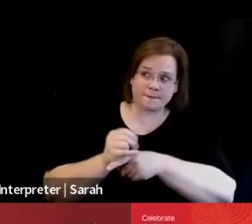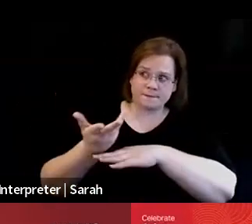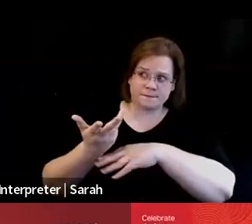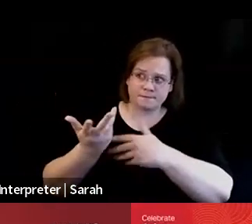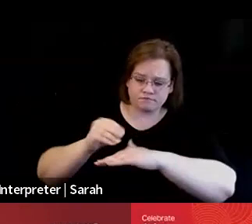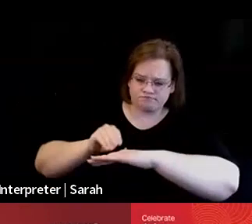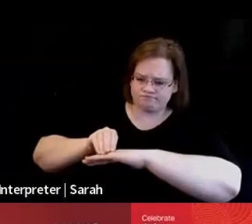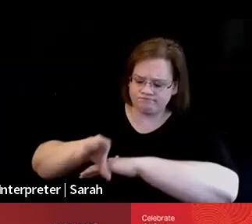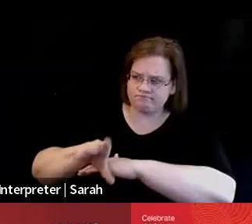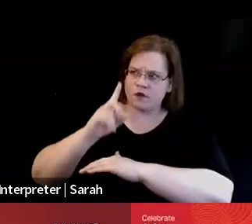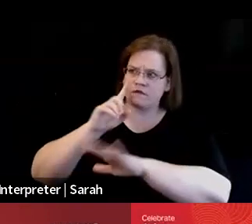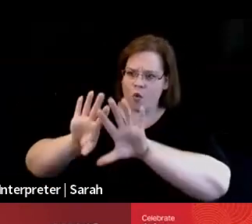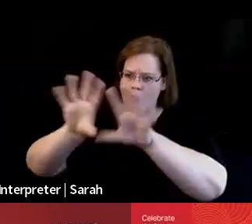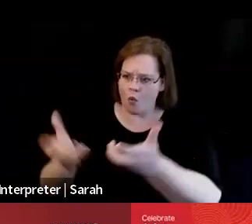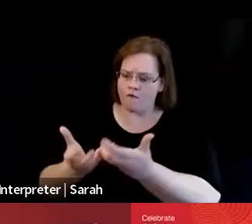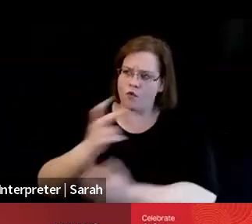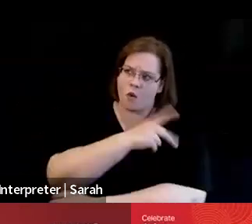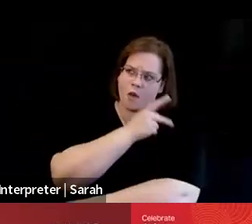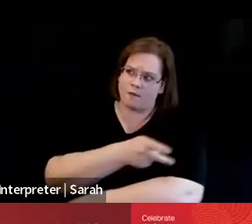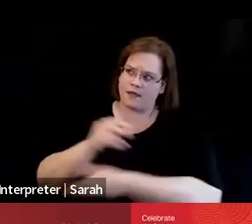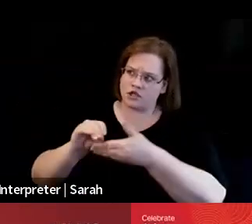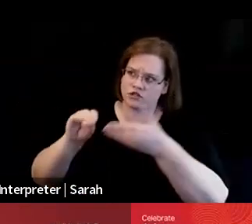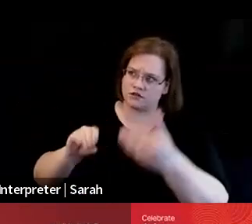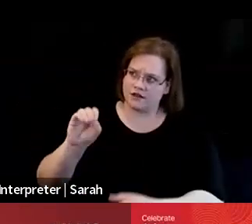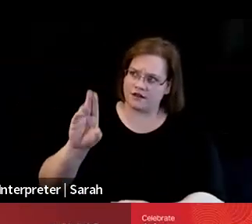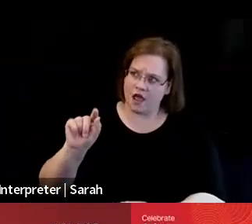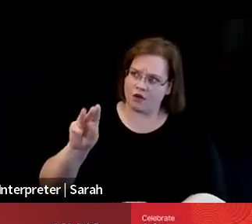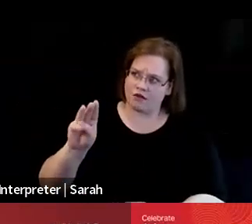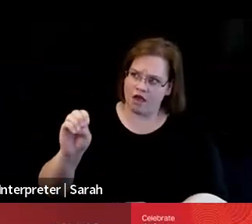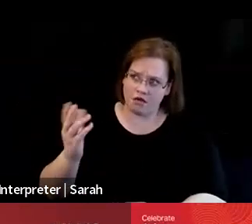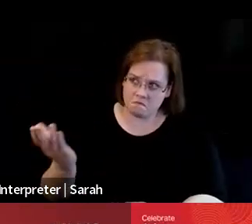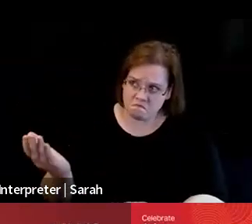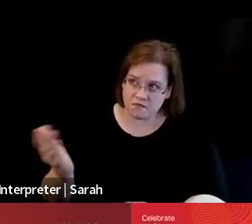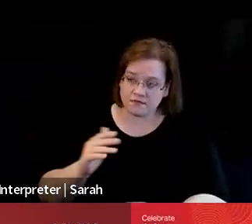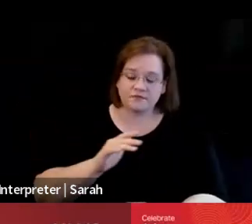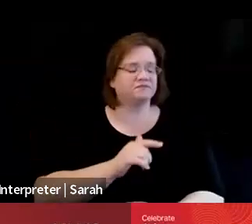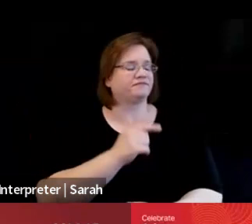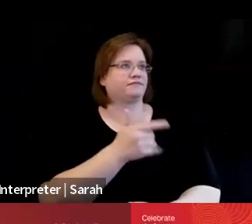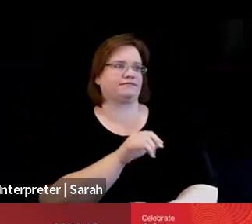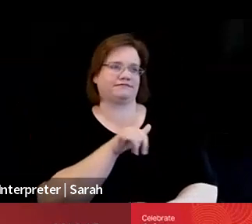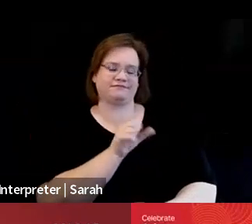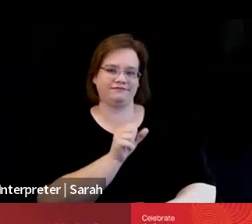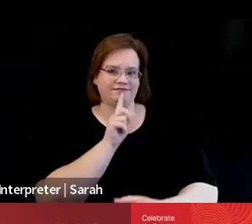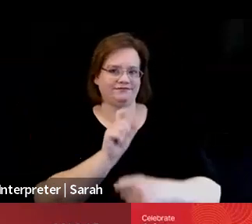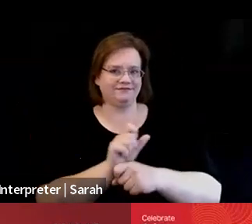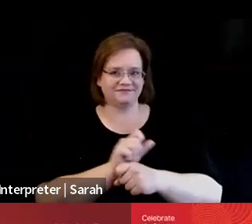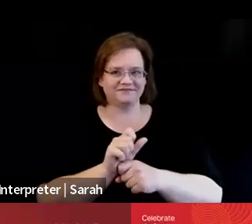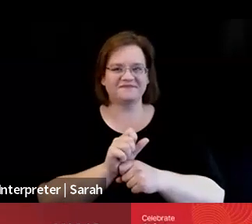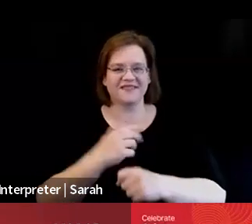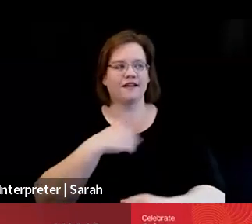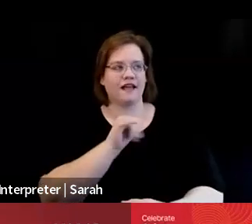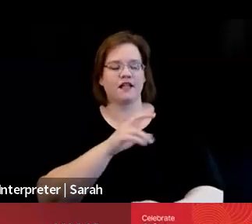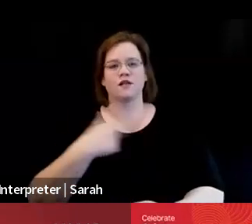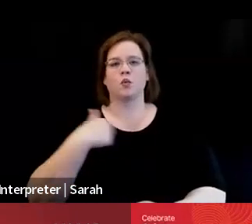on the overall patient outcome? Oh, absolutely. So we are the plain